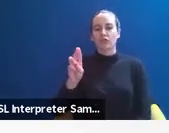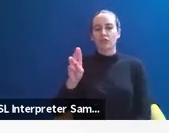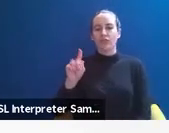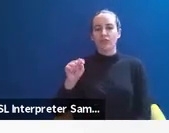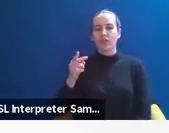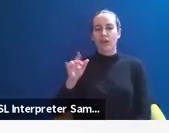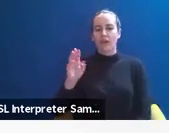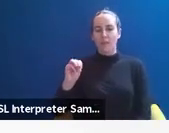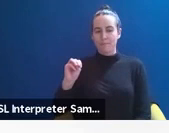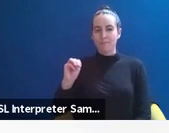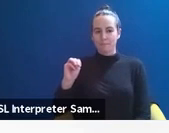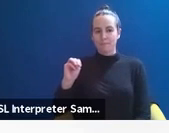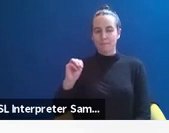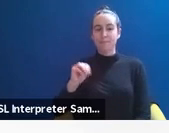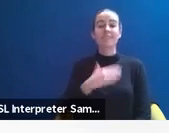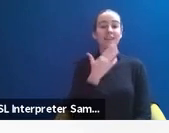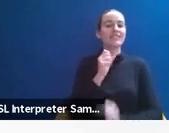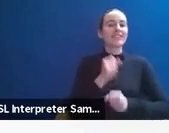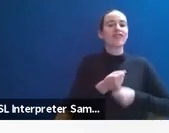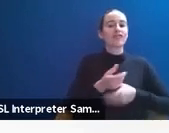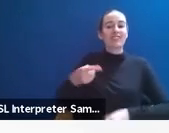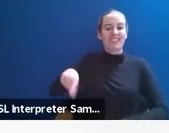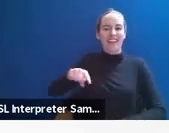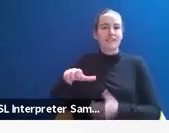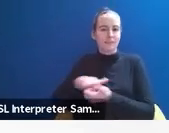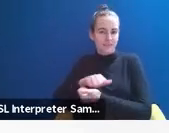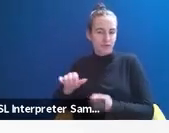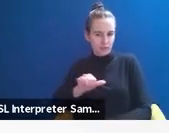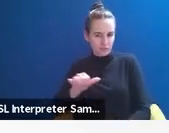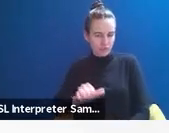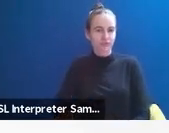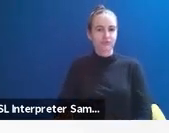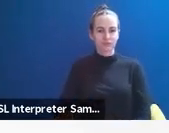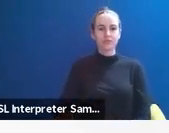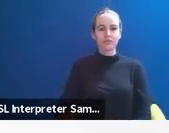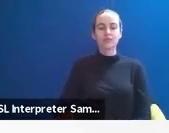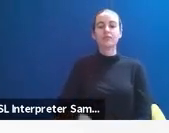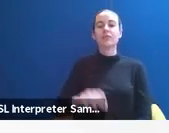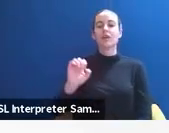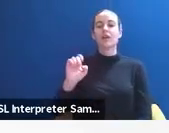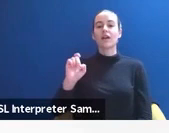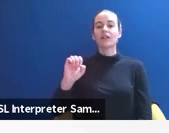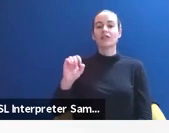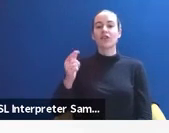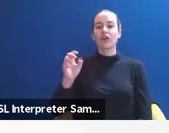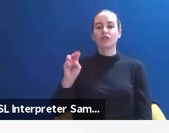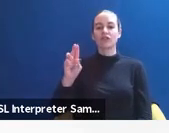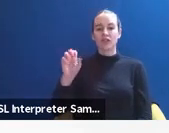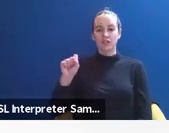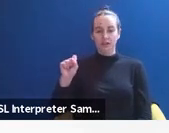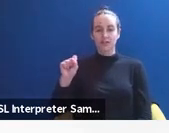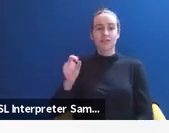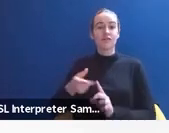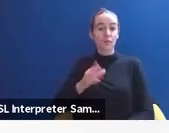diabetes can cause glutathione dysregulation. We can have other factors as well, such as exogenous antioxidants that we get in from our